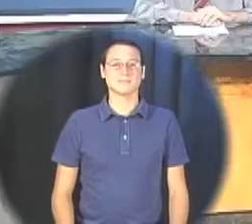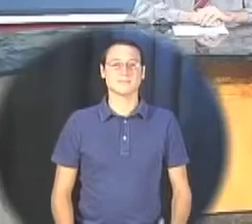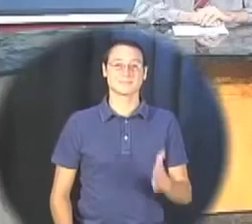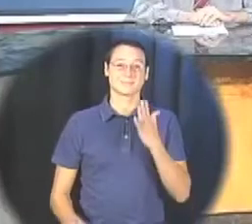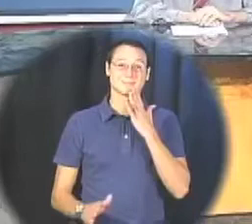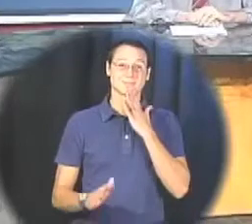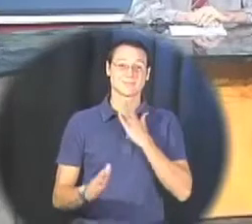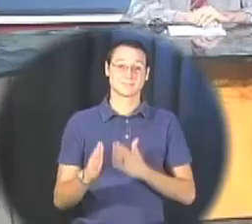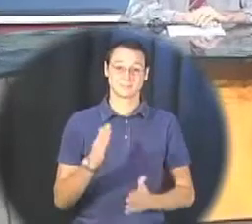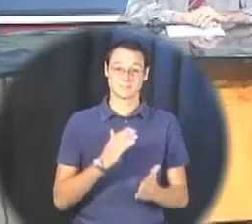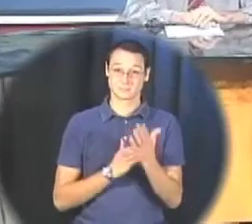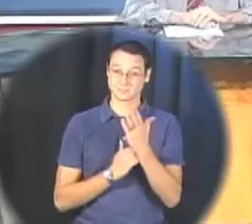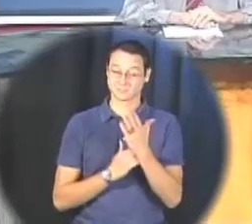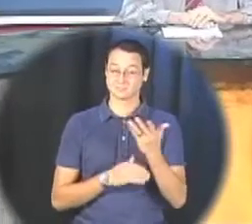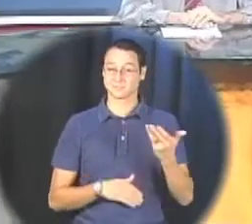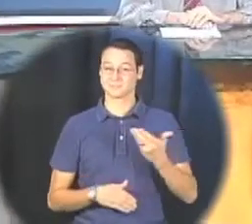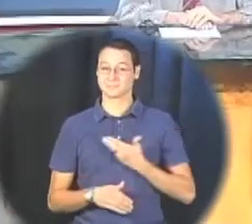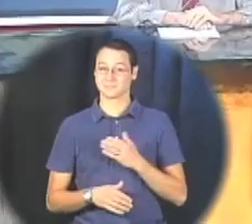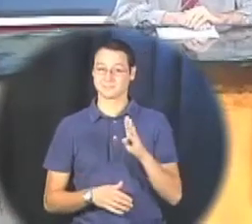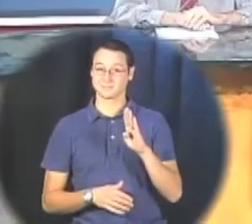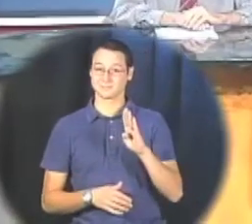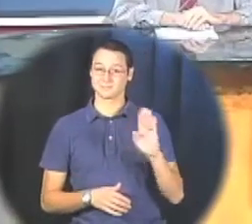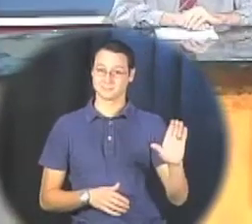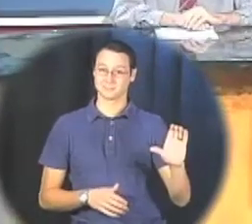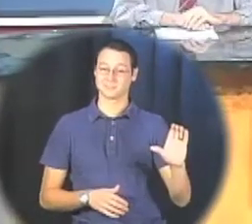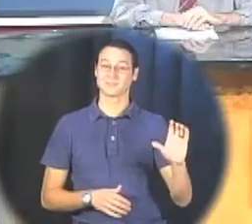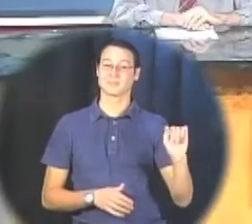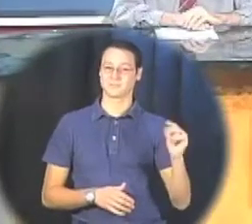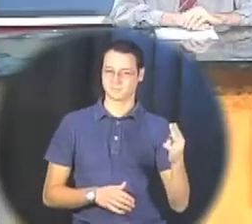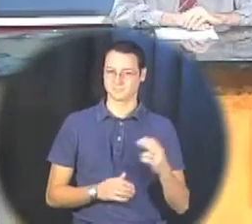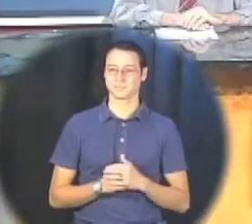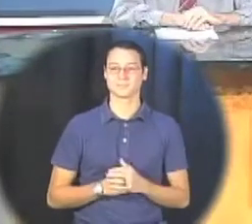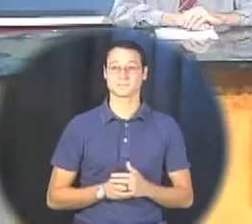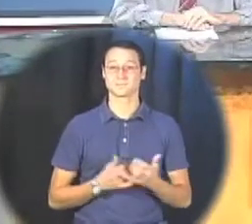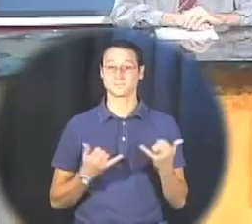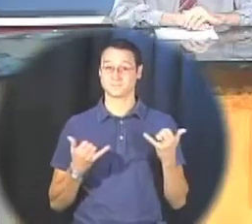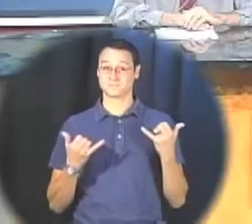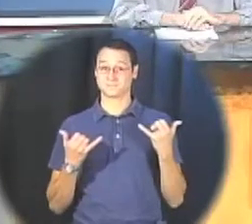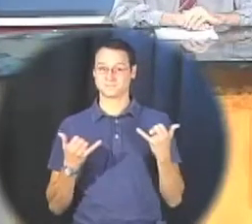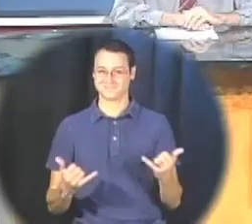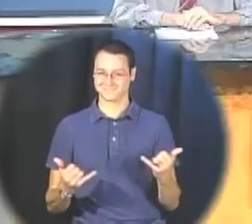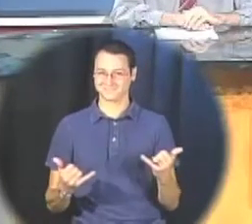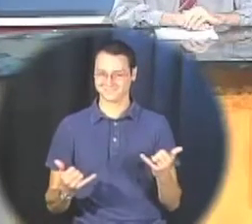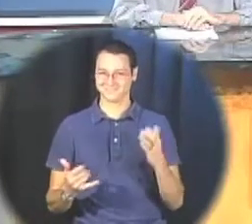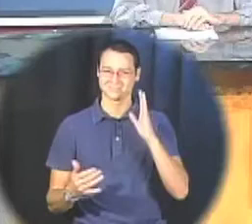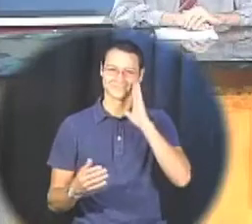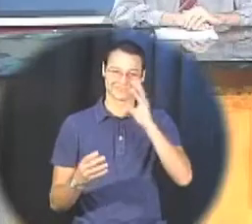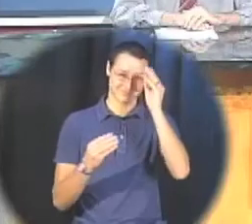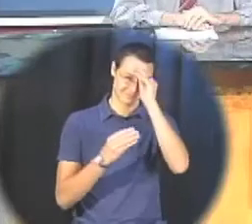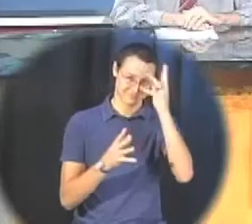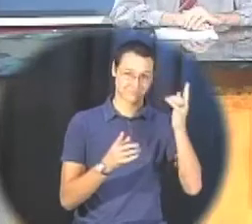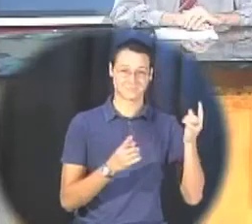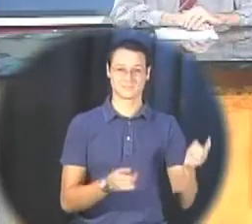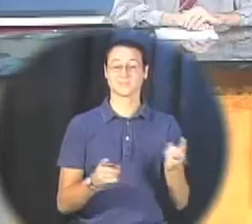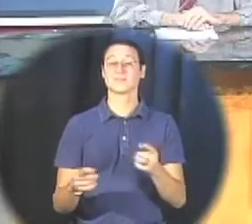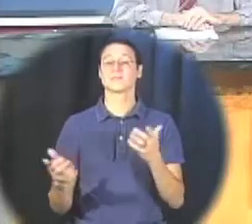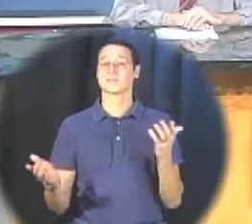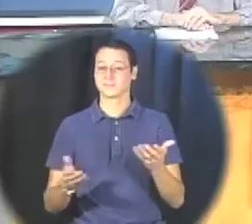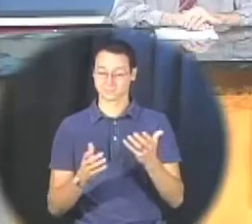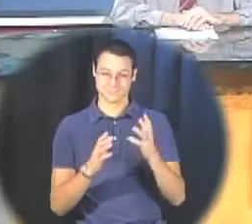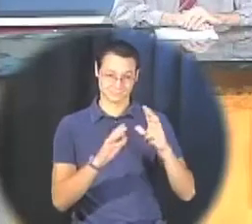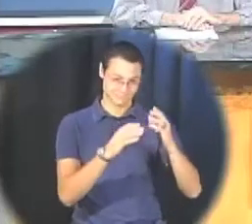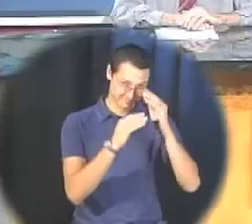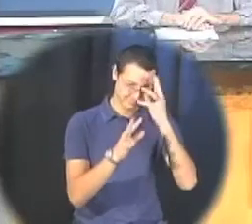Good morning, Boone Braves. Welcome to BBC Thursday. On today's show, we will have information about upcoming dates, events, club news, and